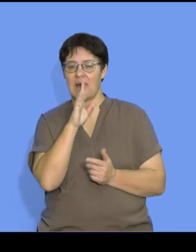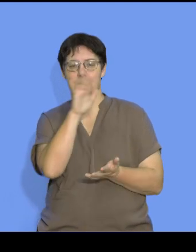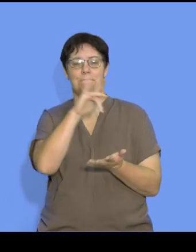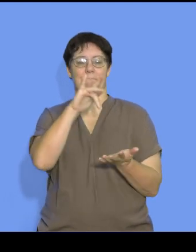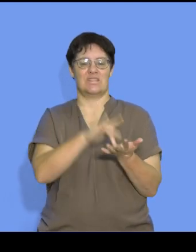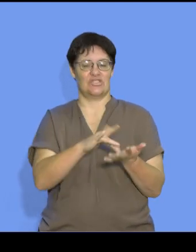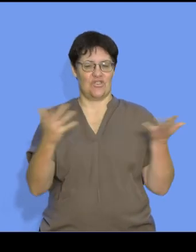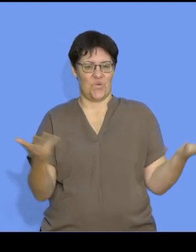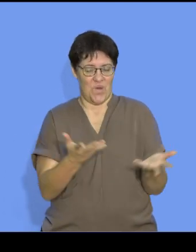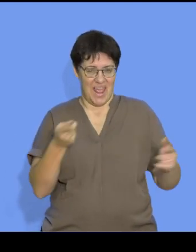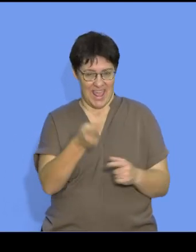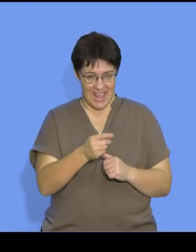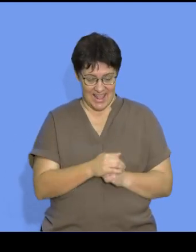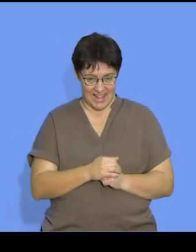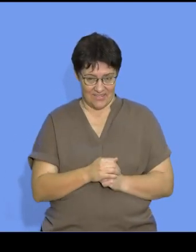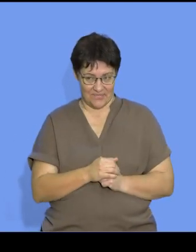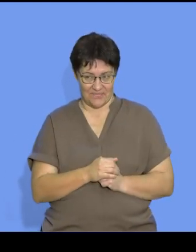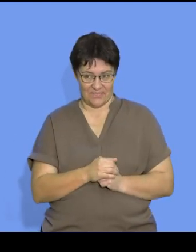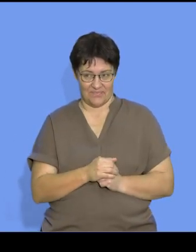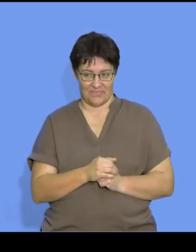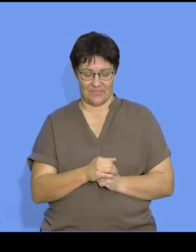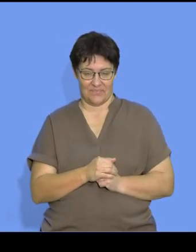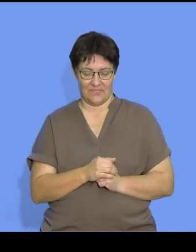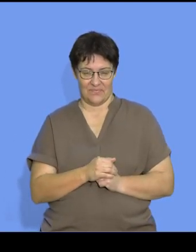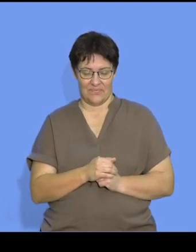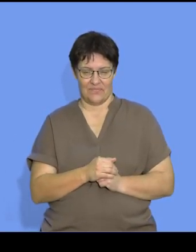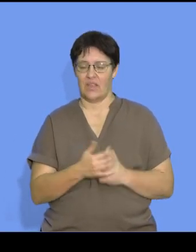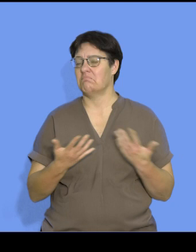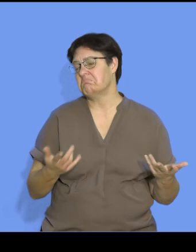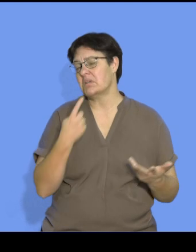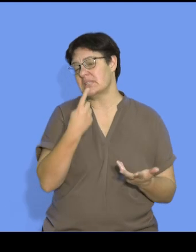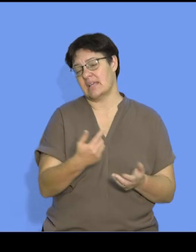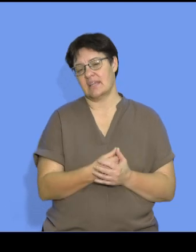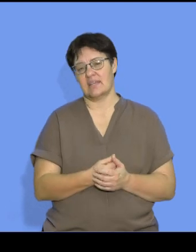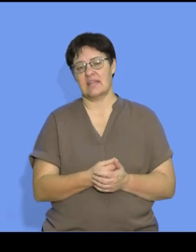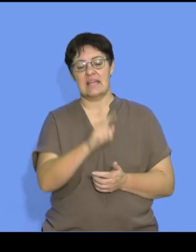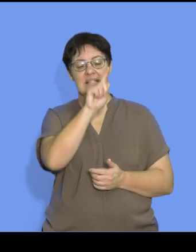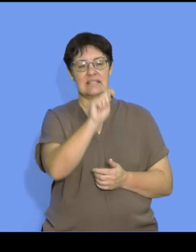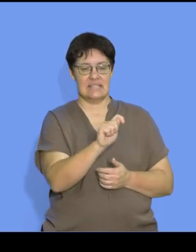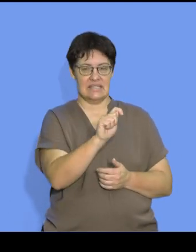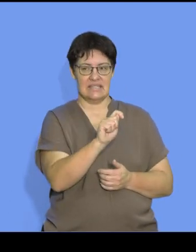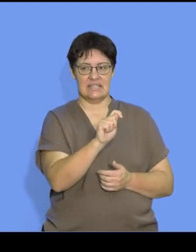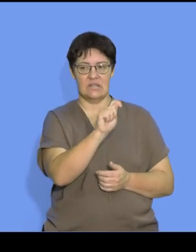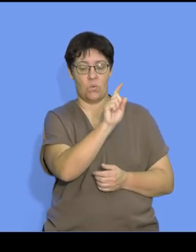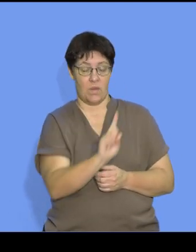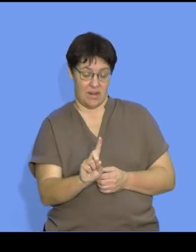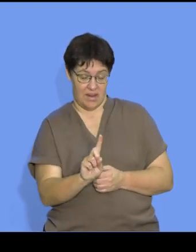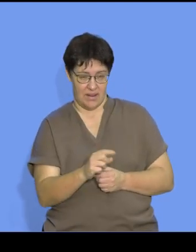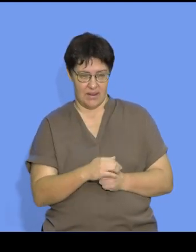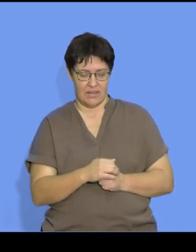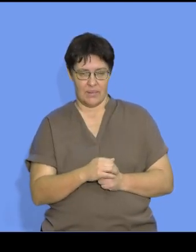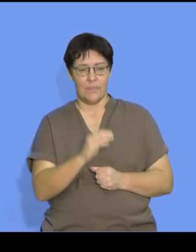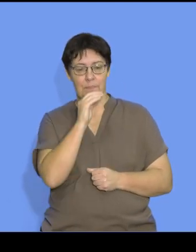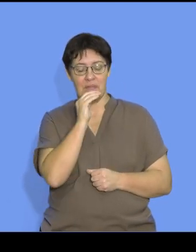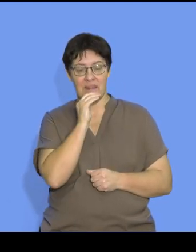position of the term in the sequence. So if I say t subscript 1, this